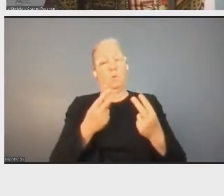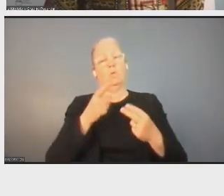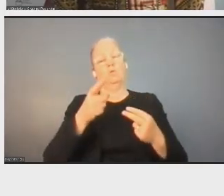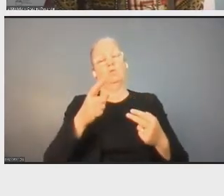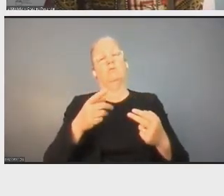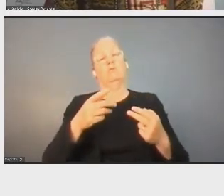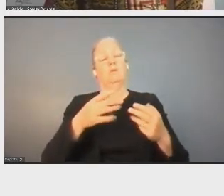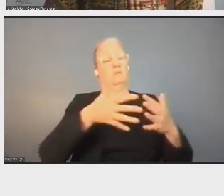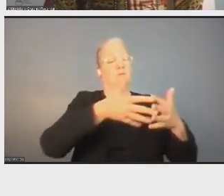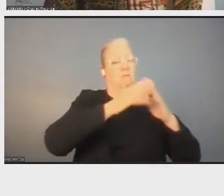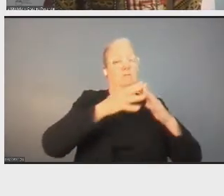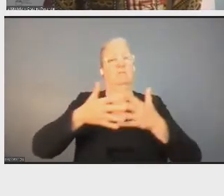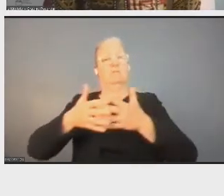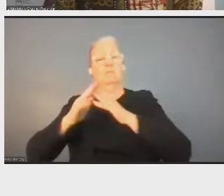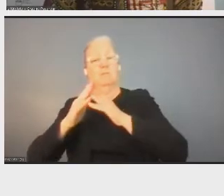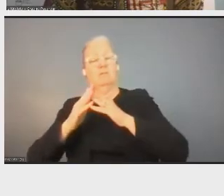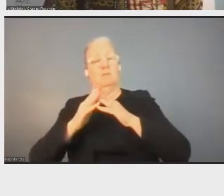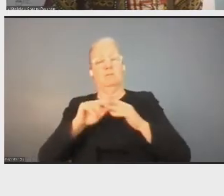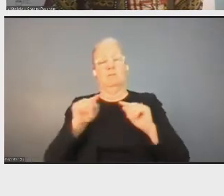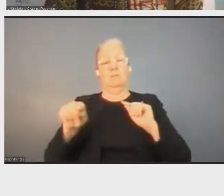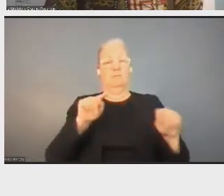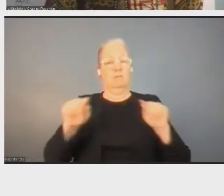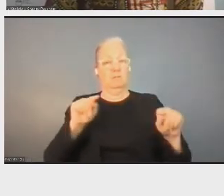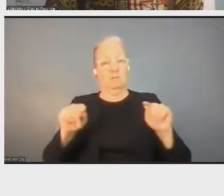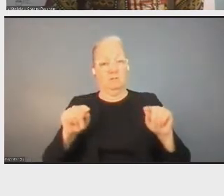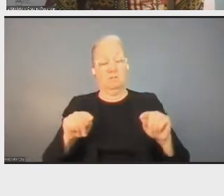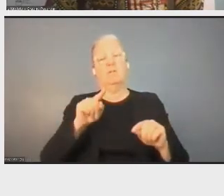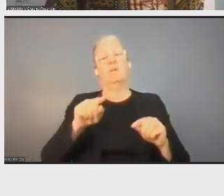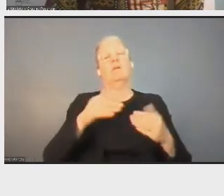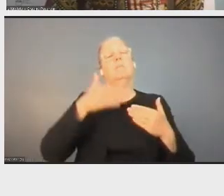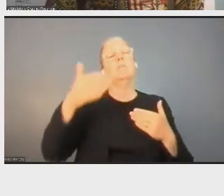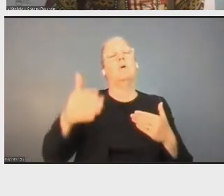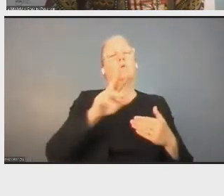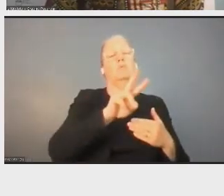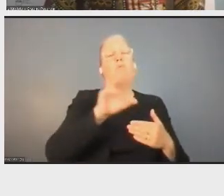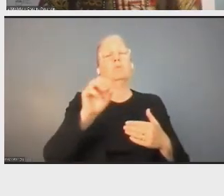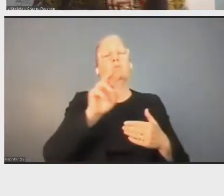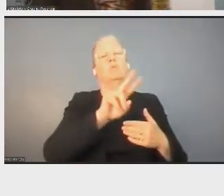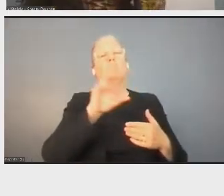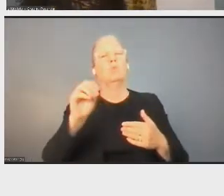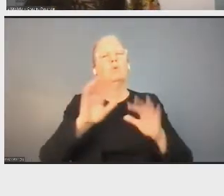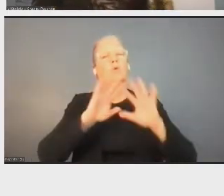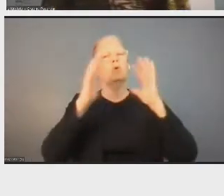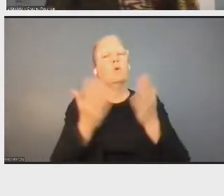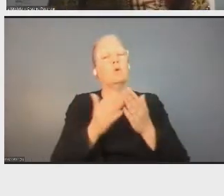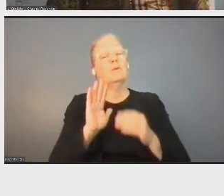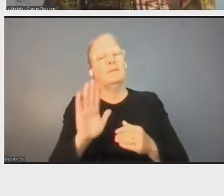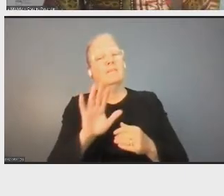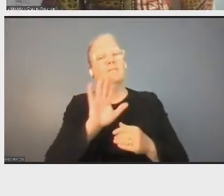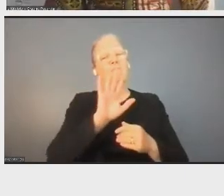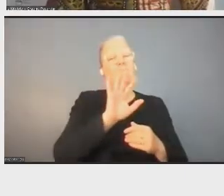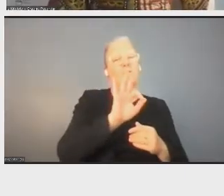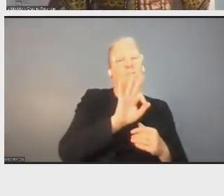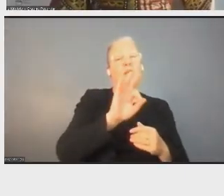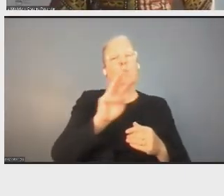spaces, because while the post-2020 gender global biodiversity framework will be adopted at COP15, and